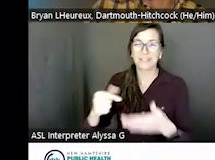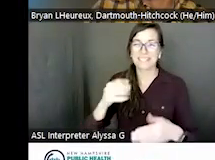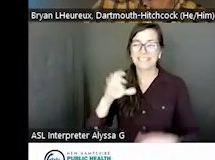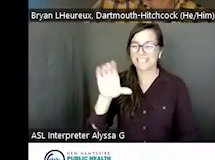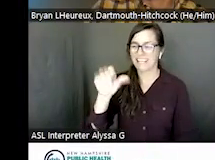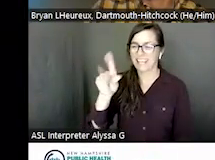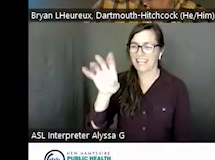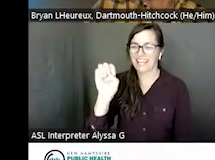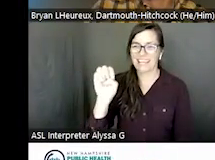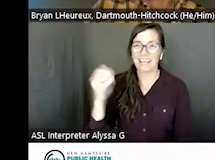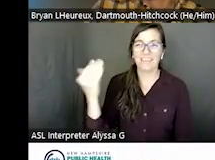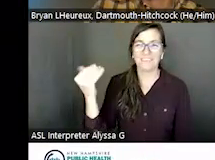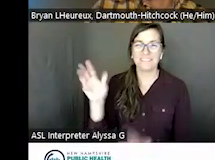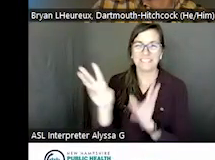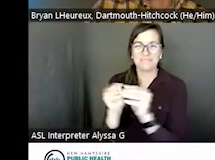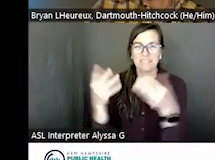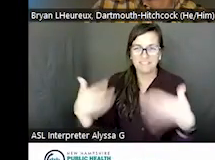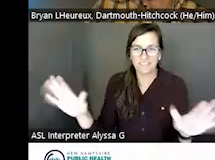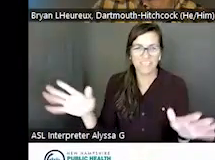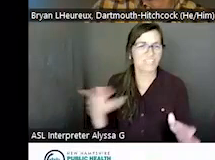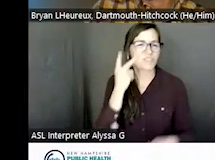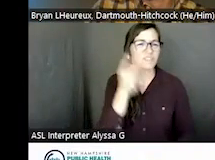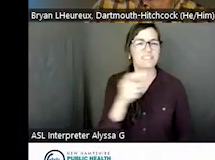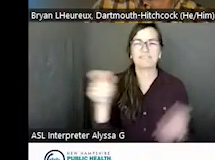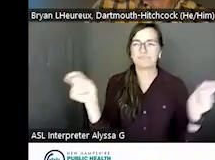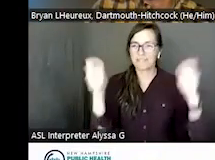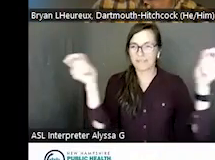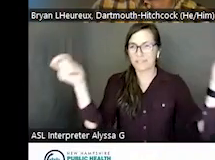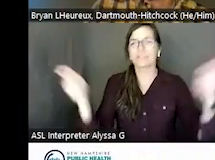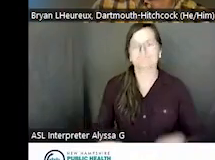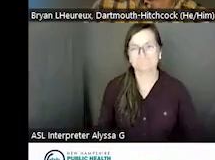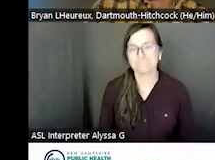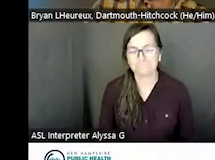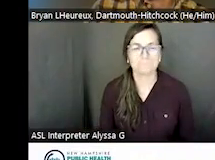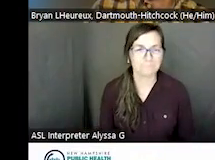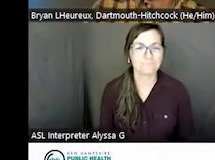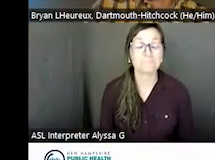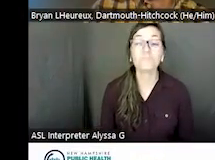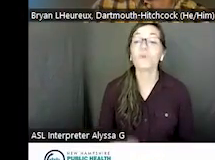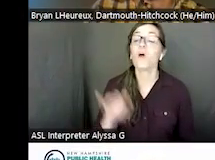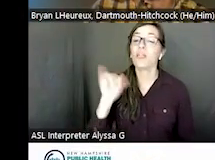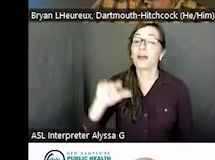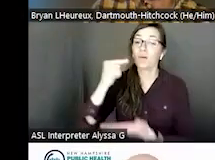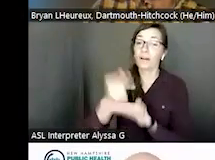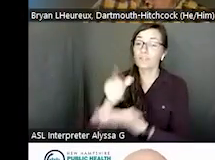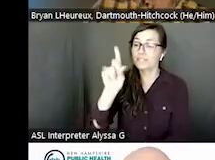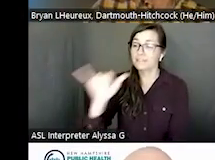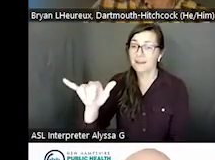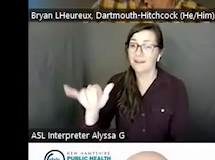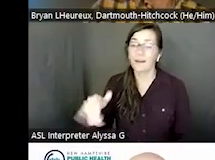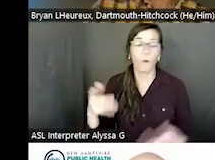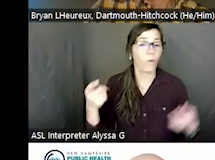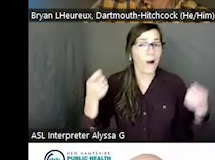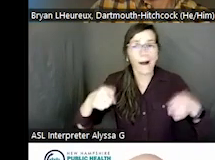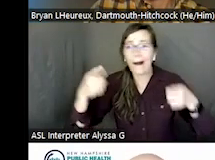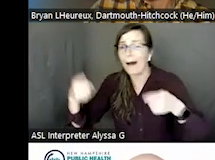the end of their 15 sessions, it says, Felicidades, jóvenes. And at the graduation ceremony, there was a lot going on. There was